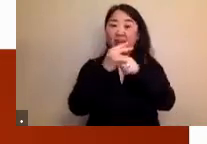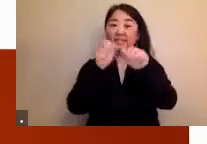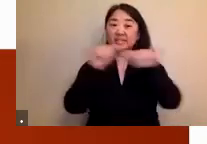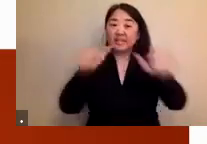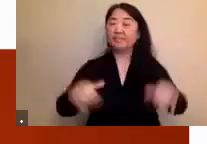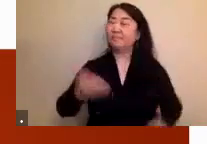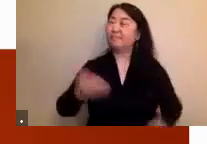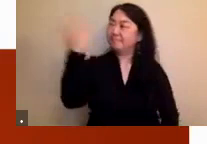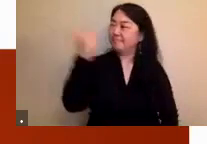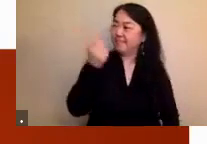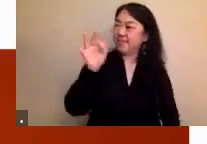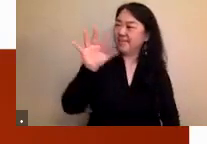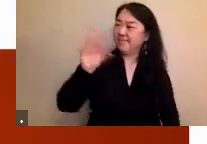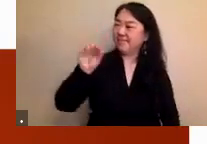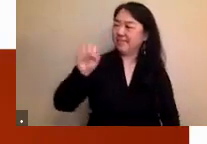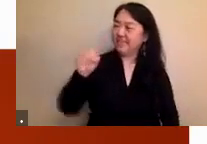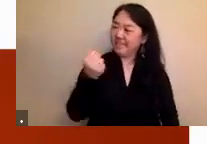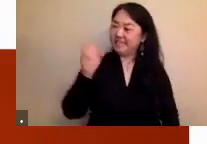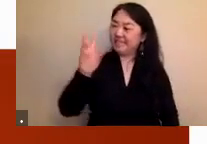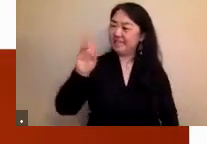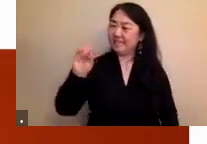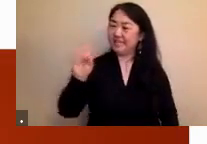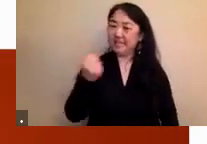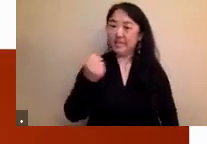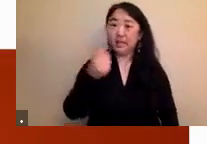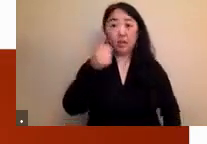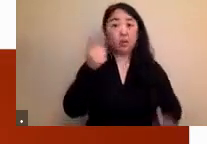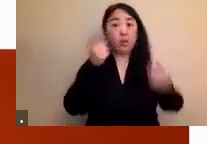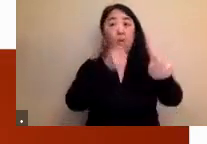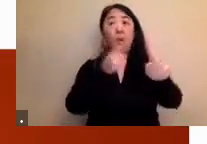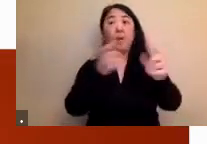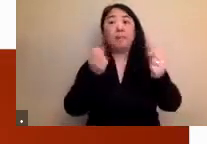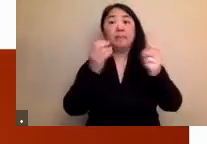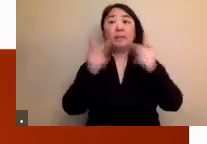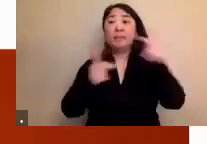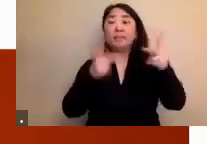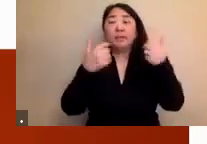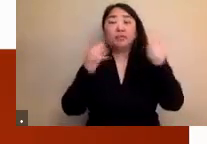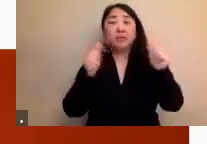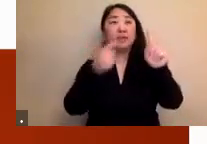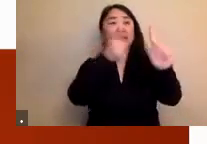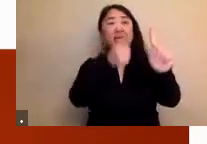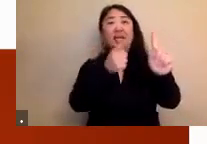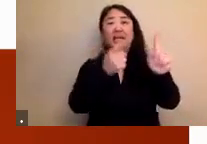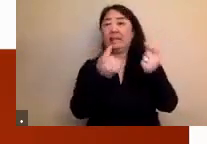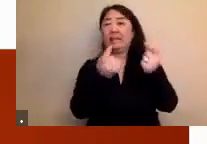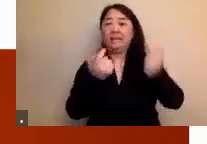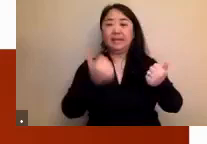60s, there was a goal to eliminate all the unsafe practices